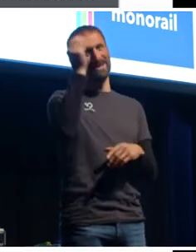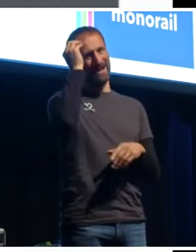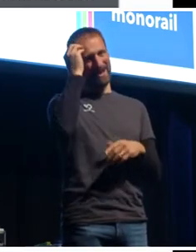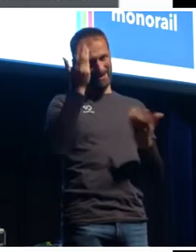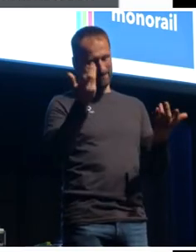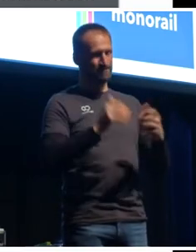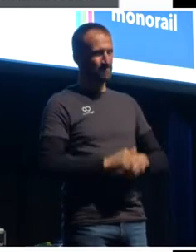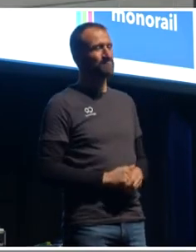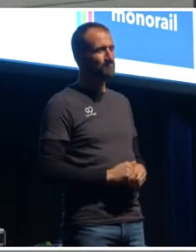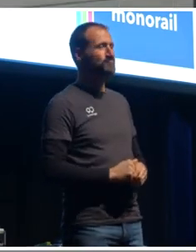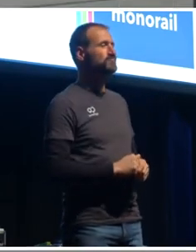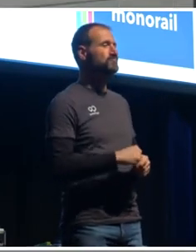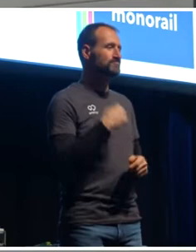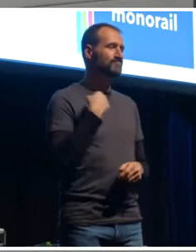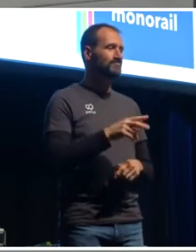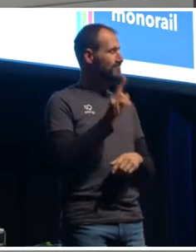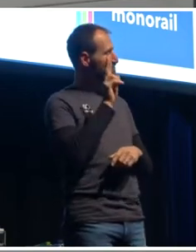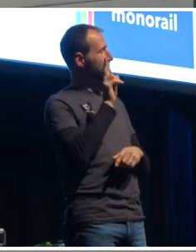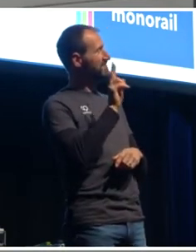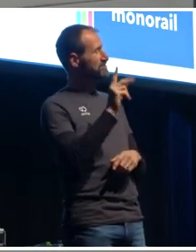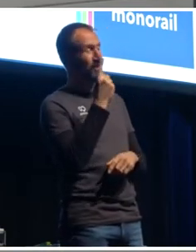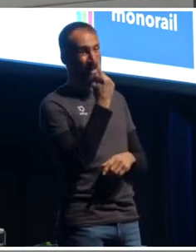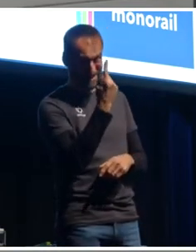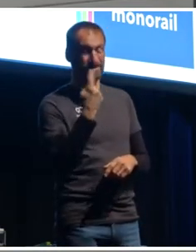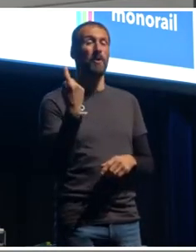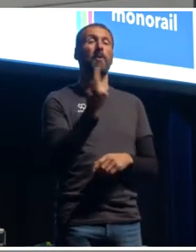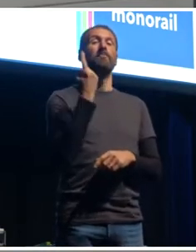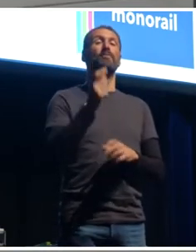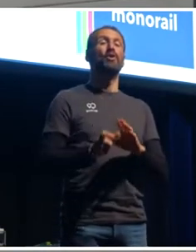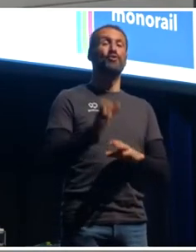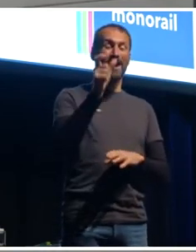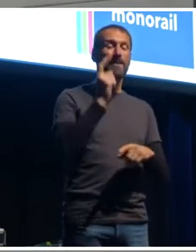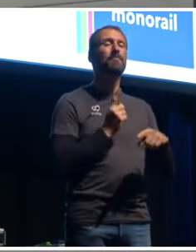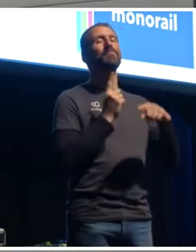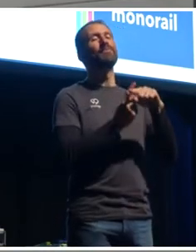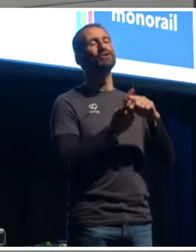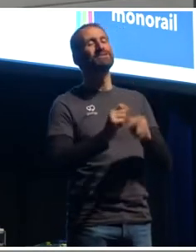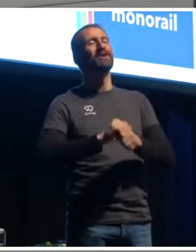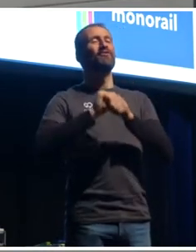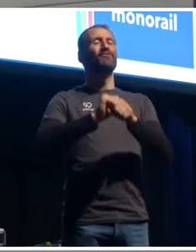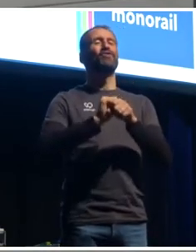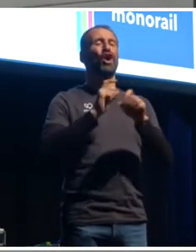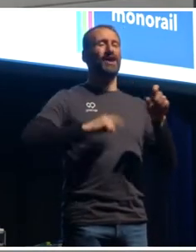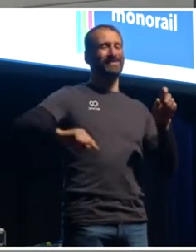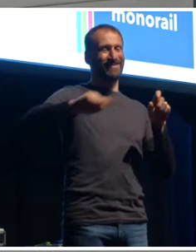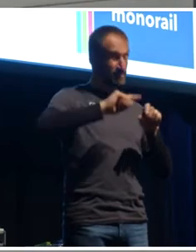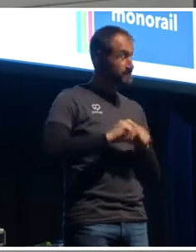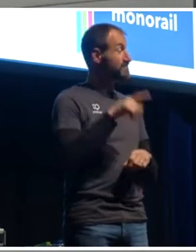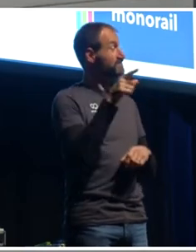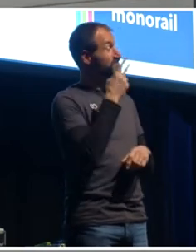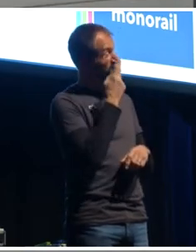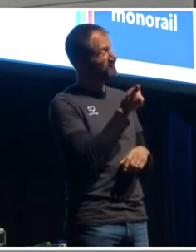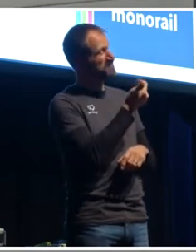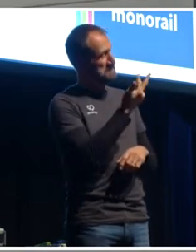So I like to call this V1 as monorail plus friends. So you see that we started to extract out a few of